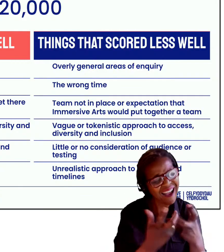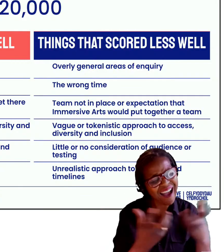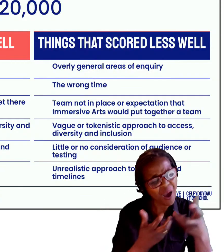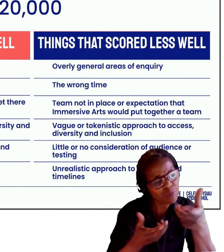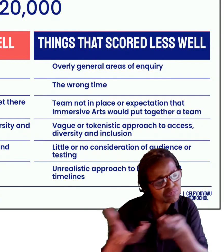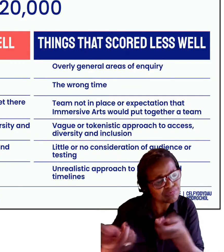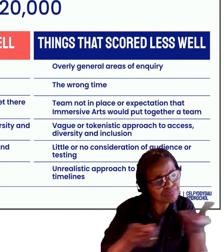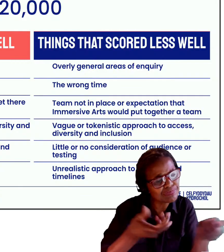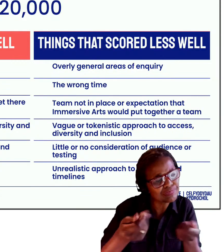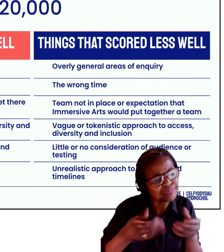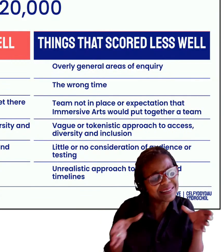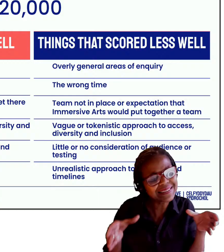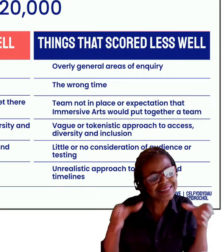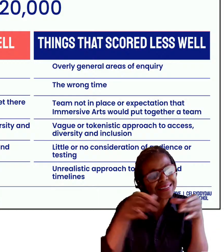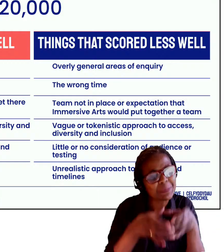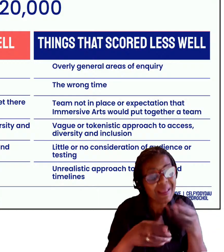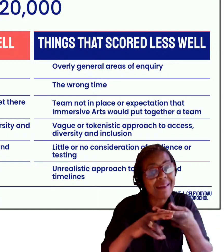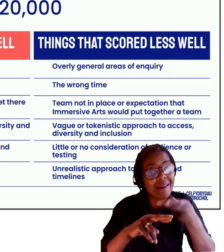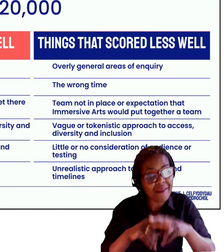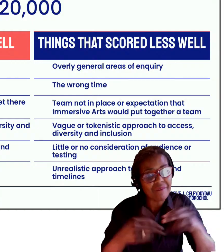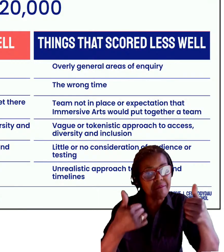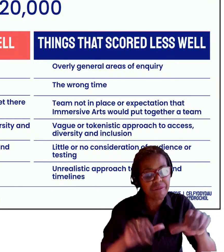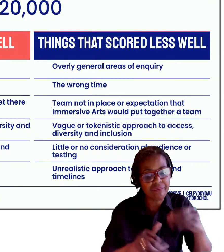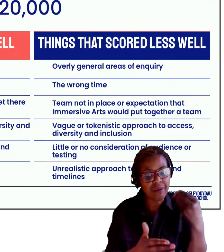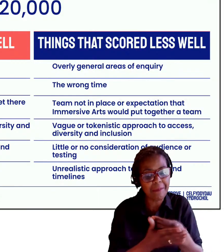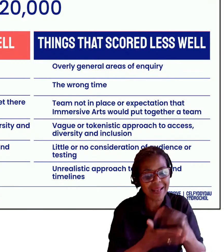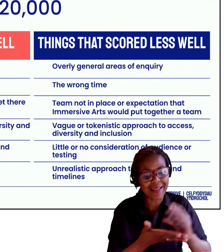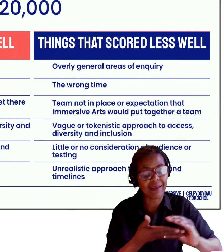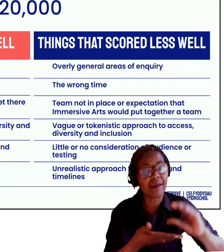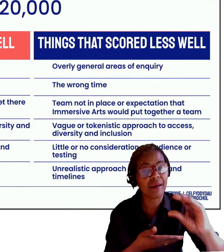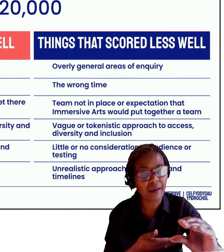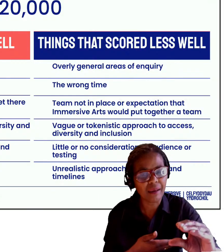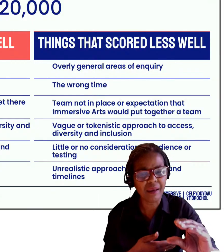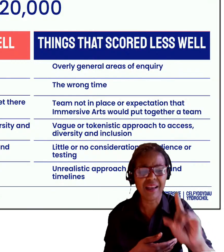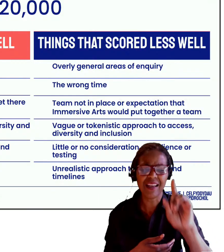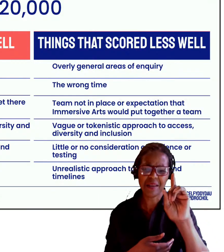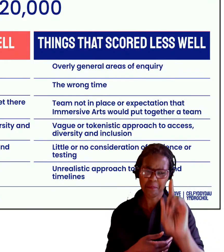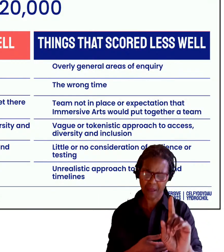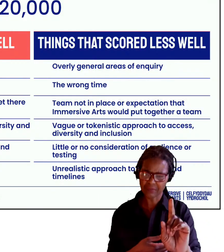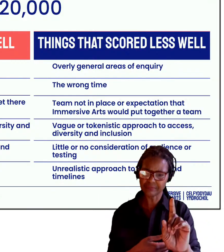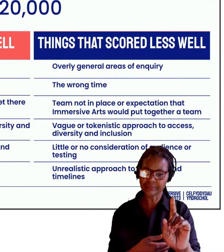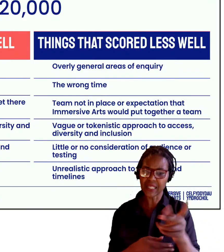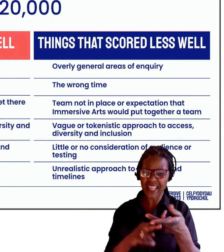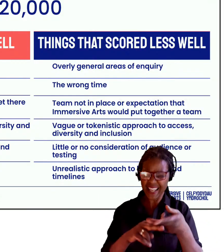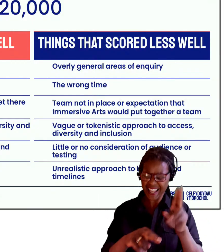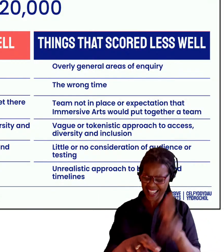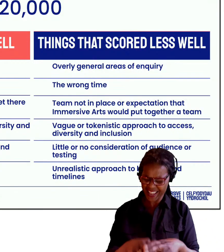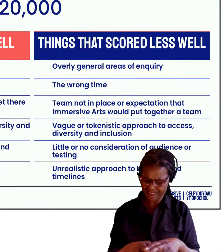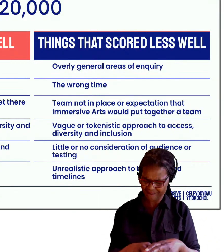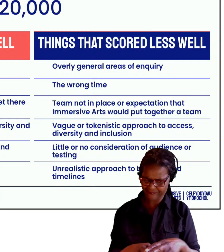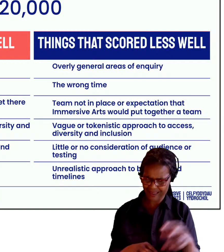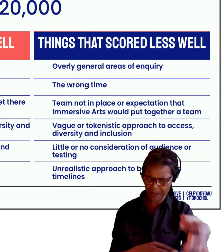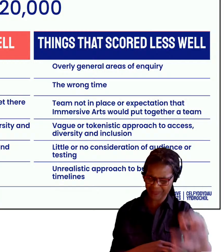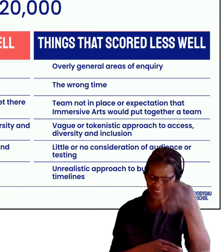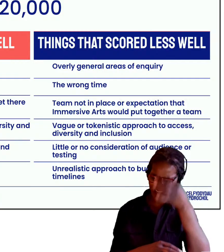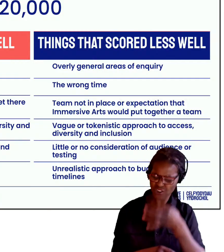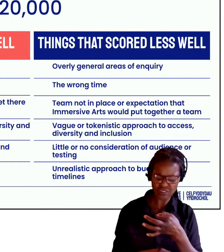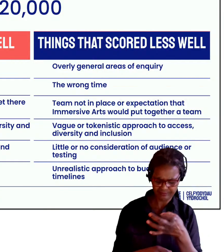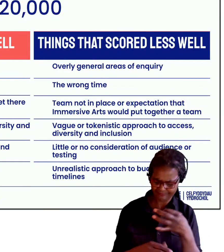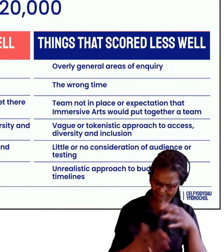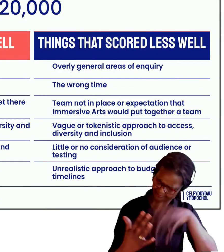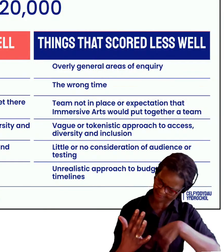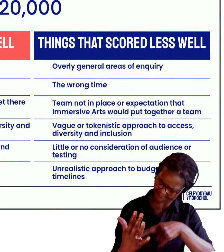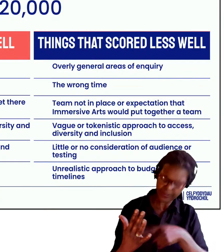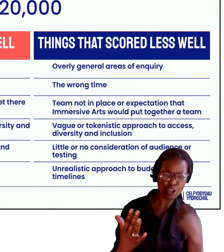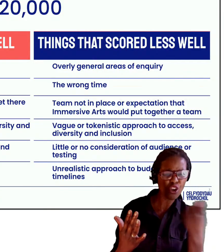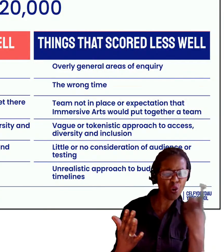of the project if it was funded. But if there was little or no sense of who would be involved in the project, or what